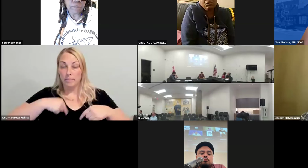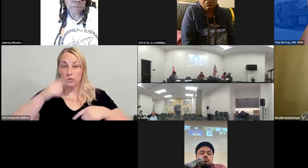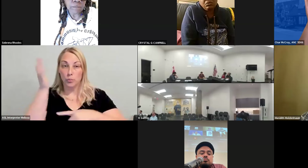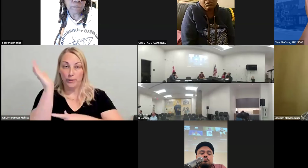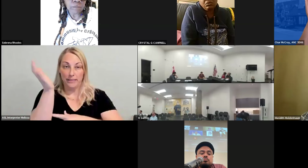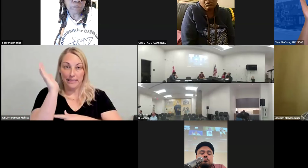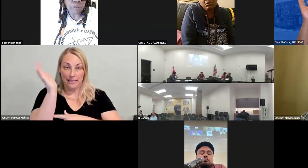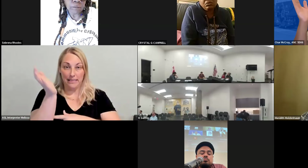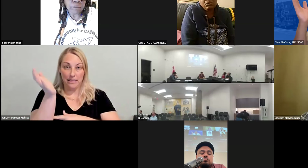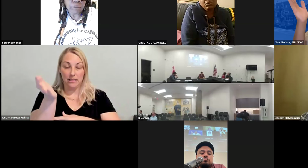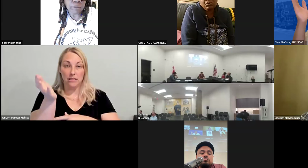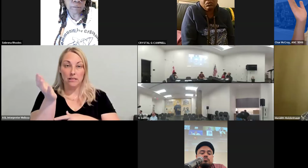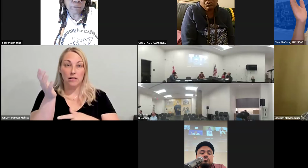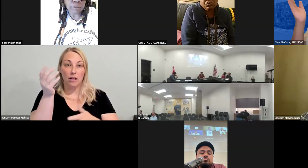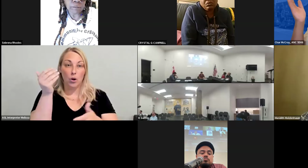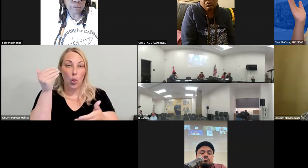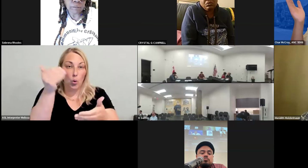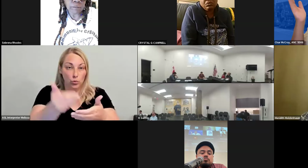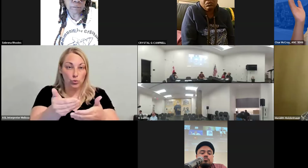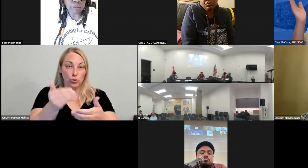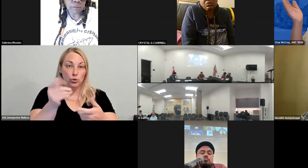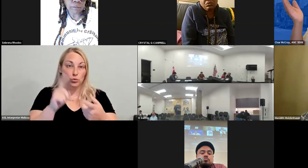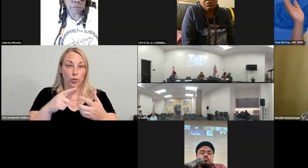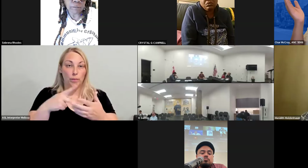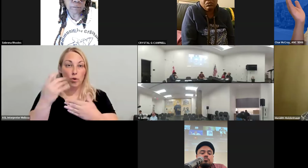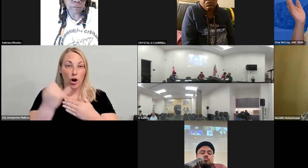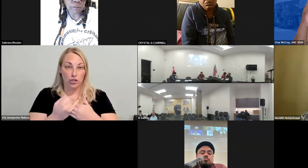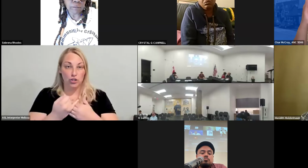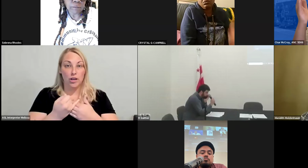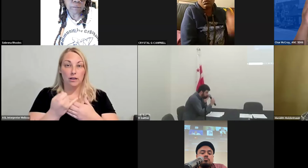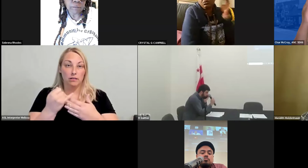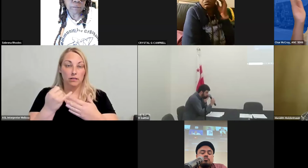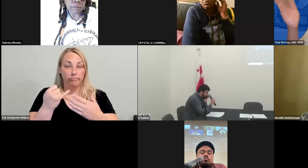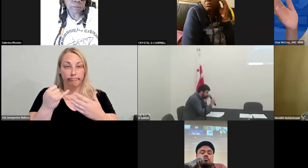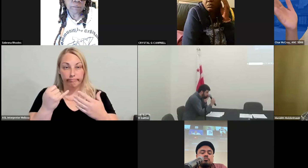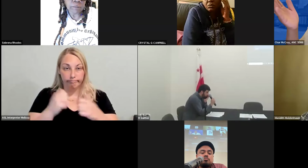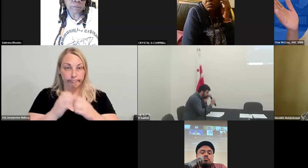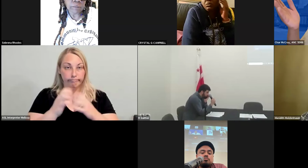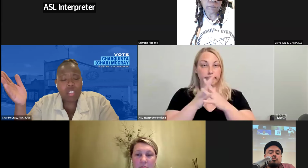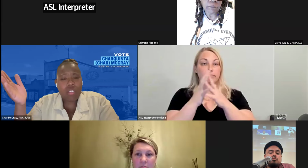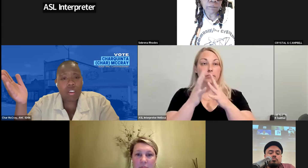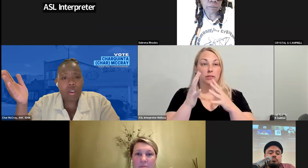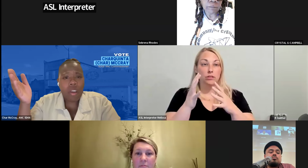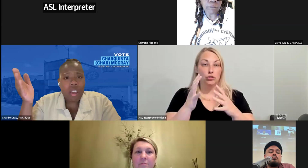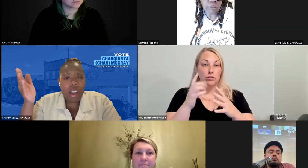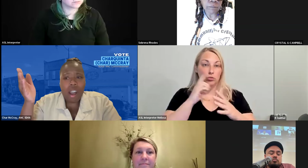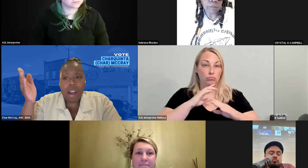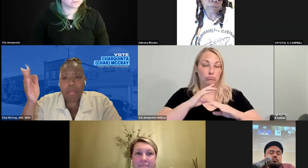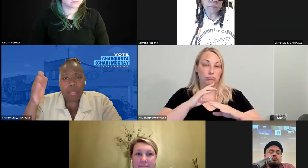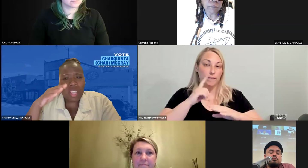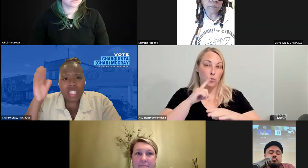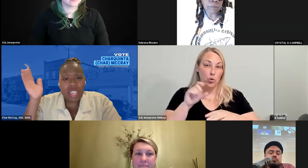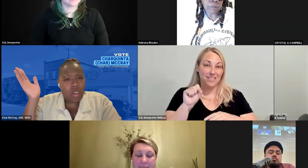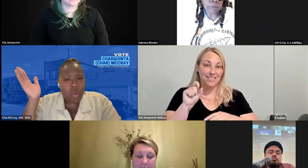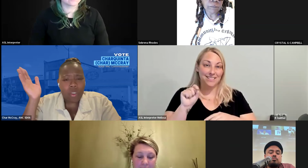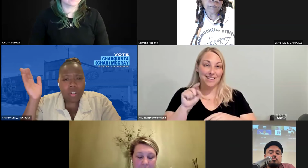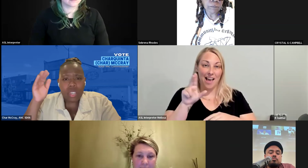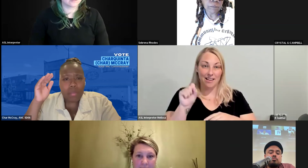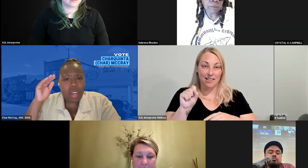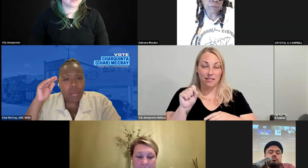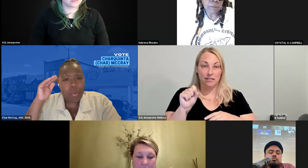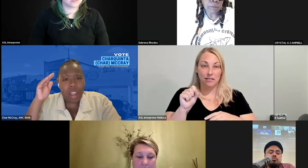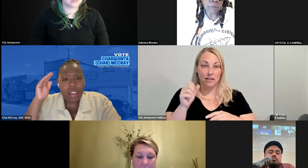as they get closer to the project coming about, just to give us a status update. So not